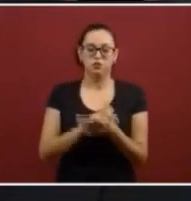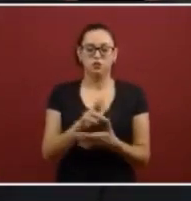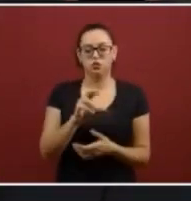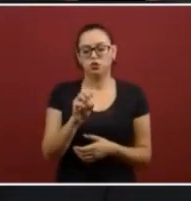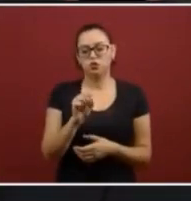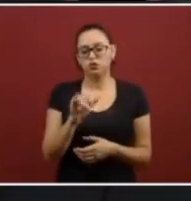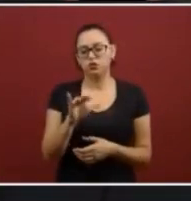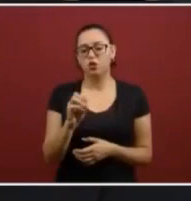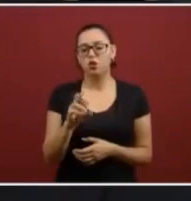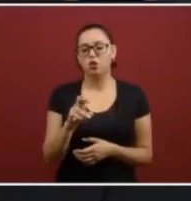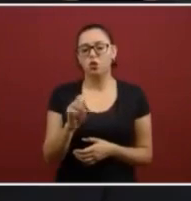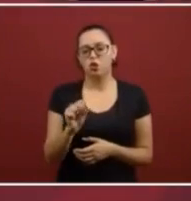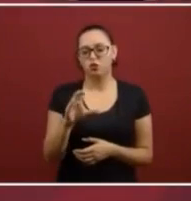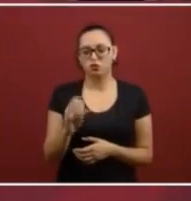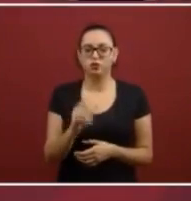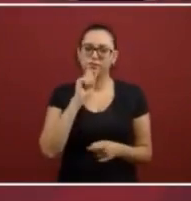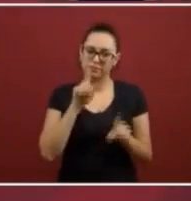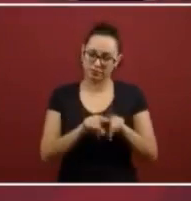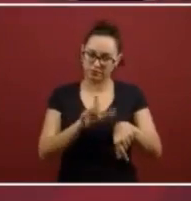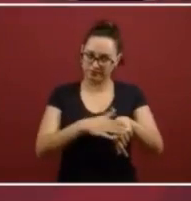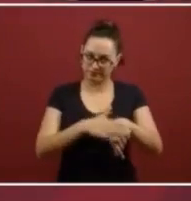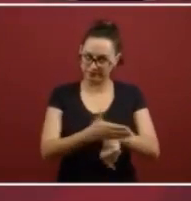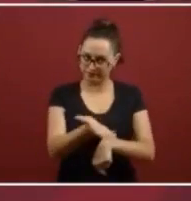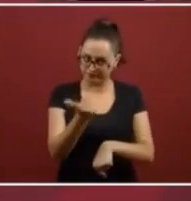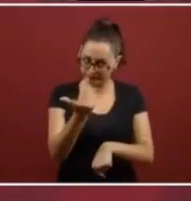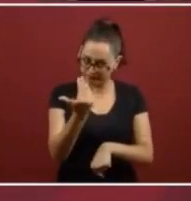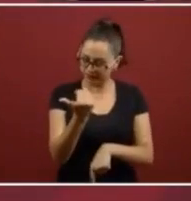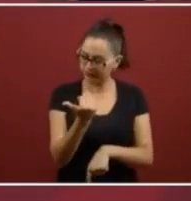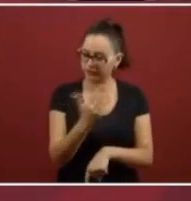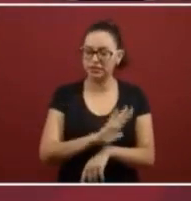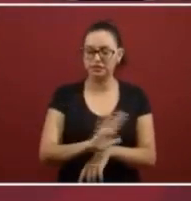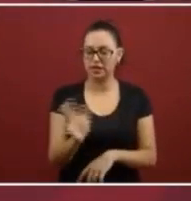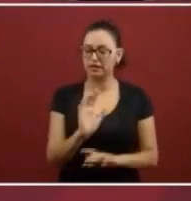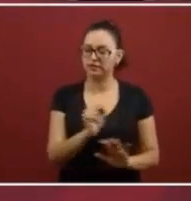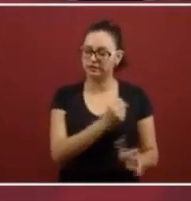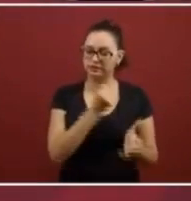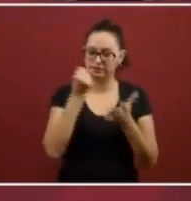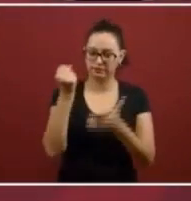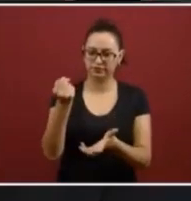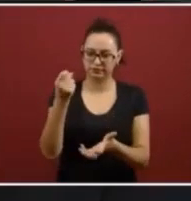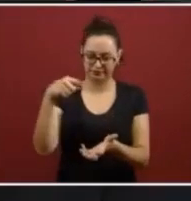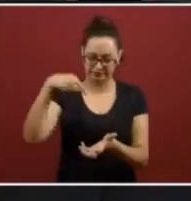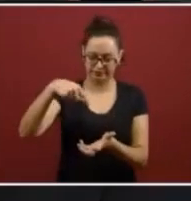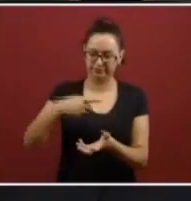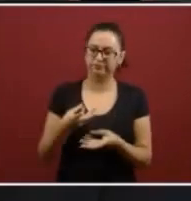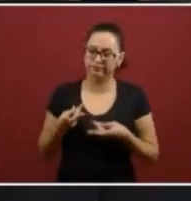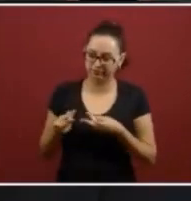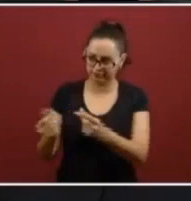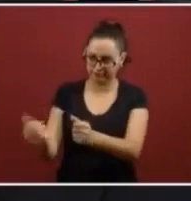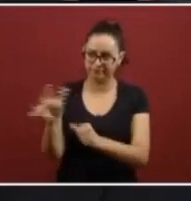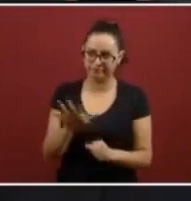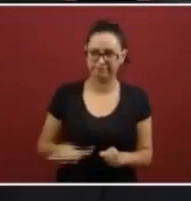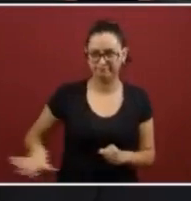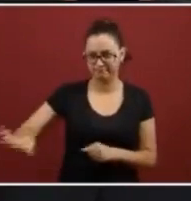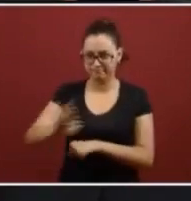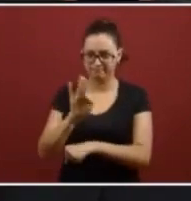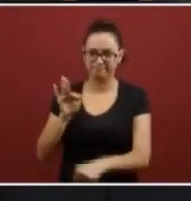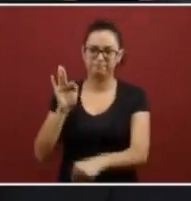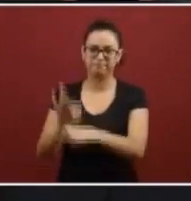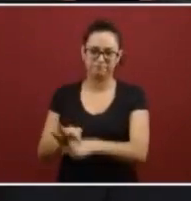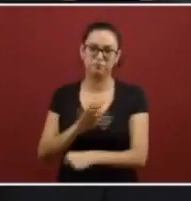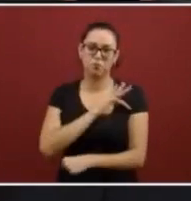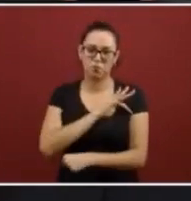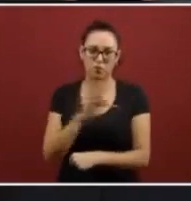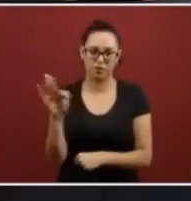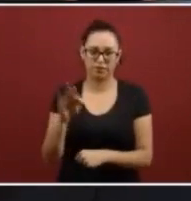ya se la solicitamos para que, insisto, esto ya tenga un destino. So these are puedan properties ser, that were, ya